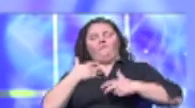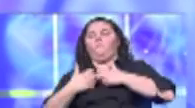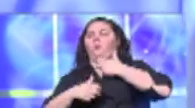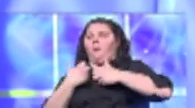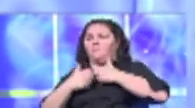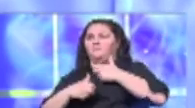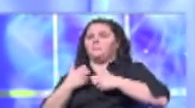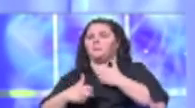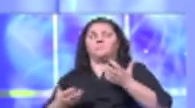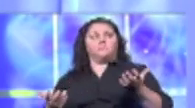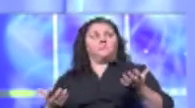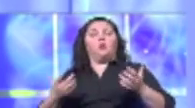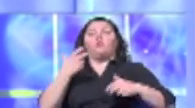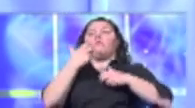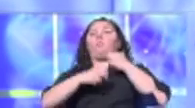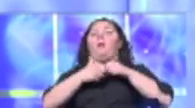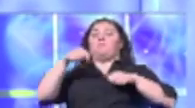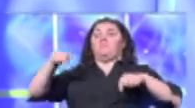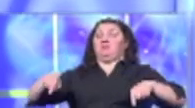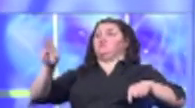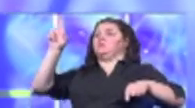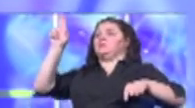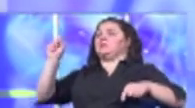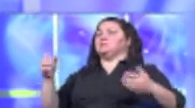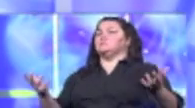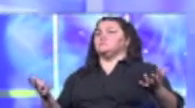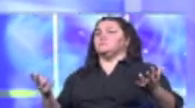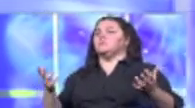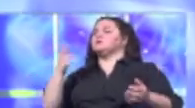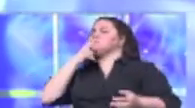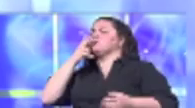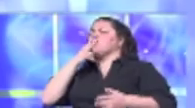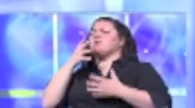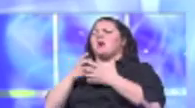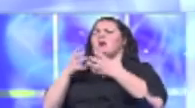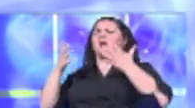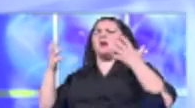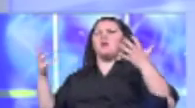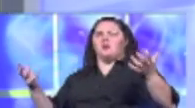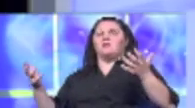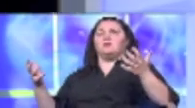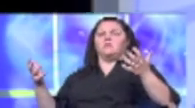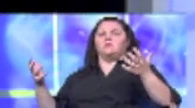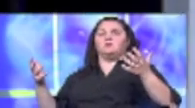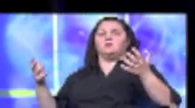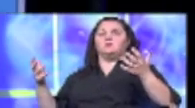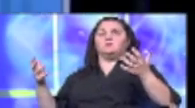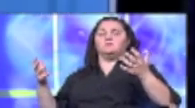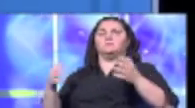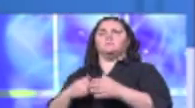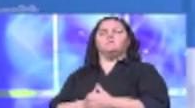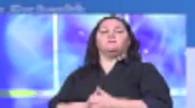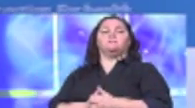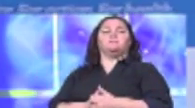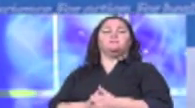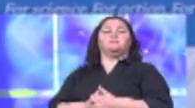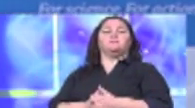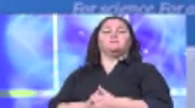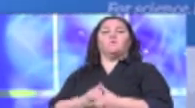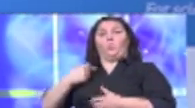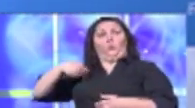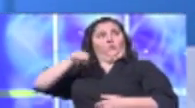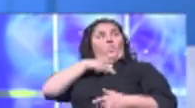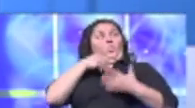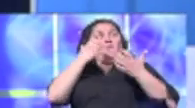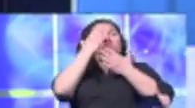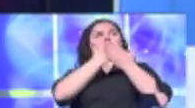problem. We have a problem in this country because this whole tobacco use scenario is gone hog wild. And we